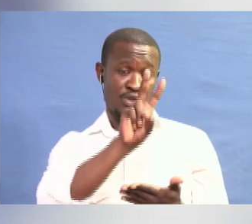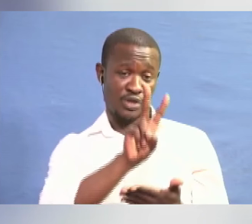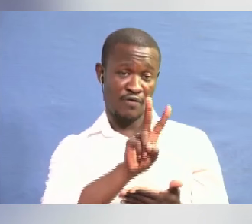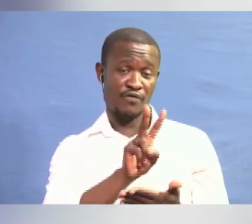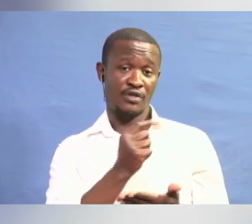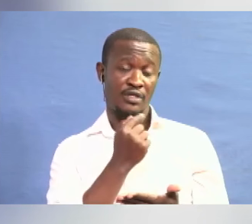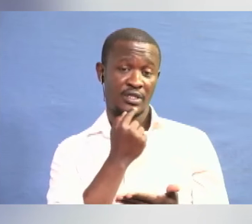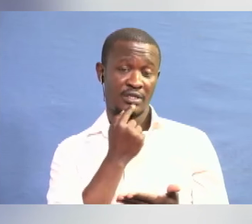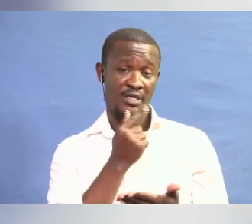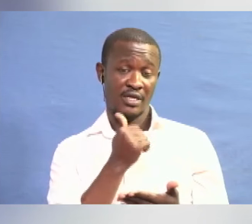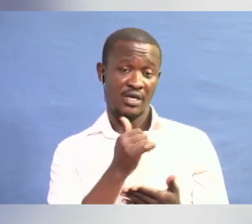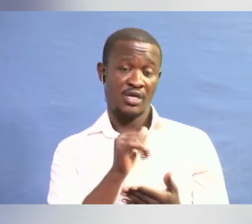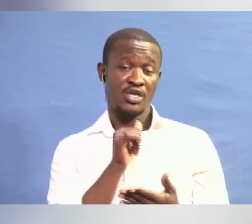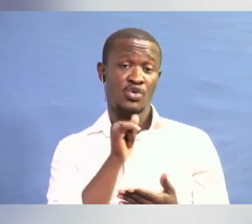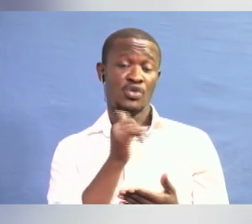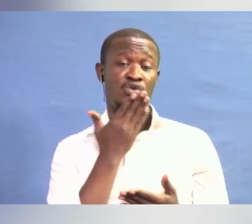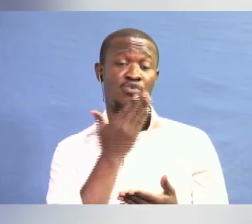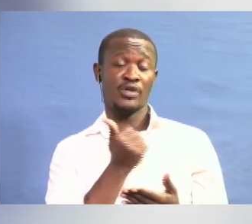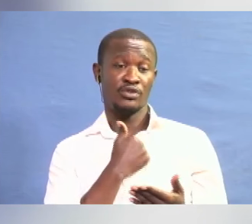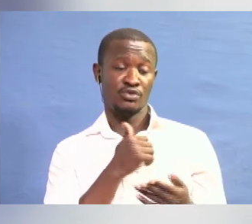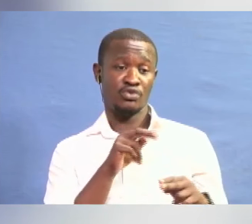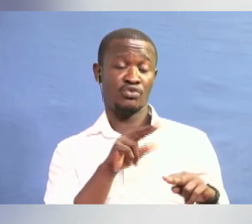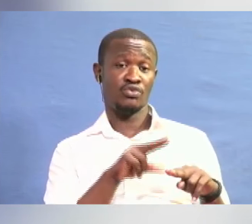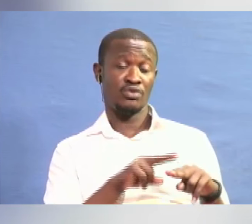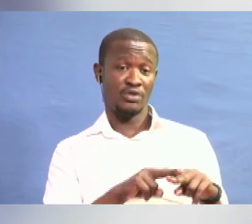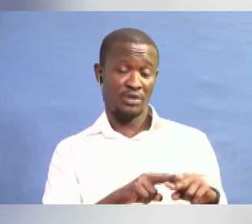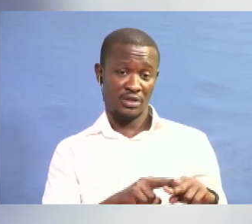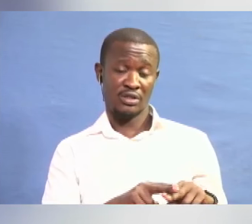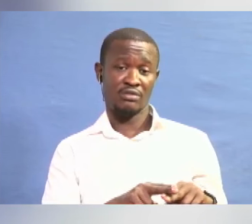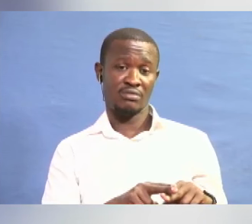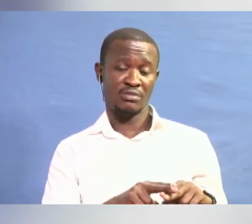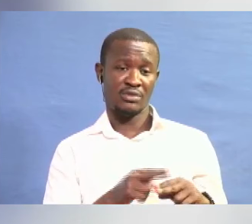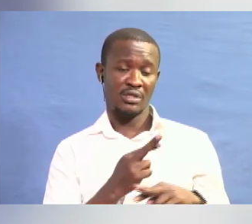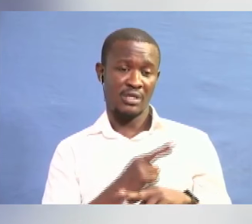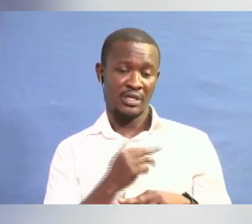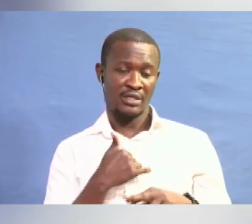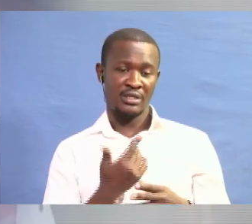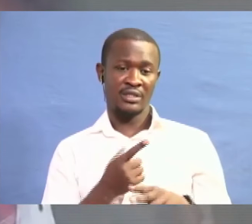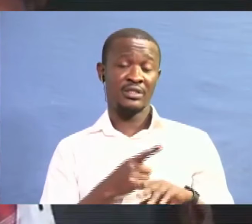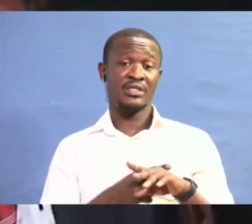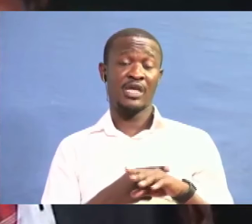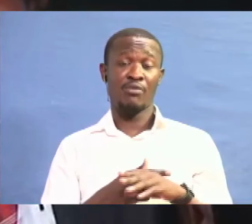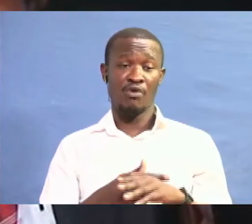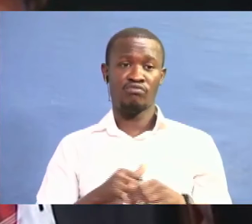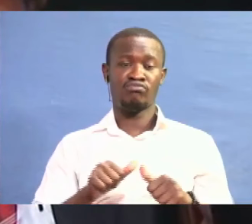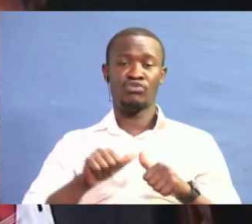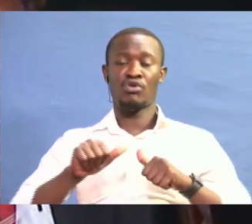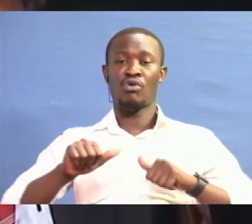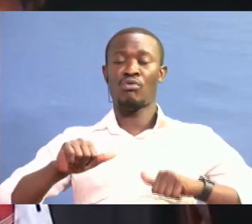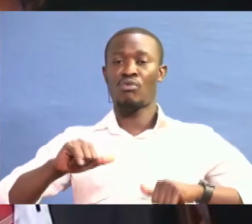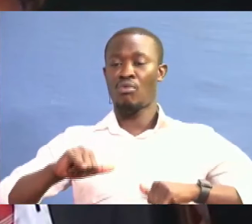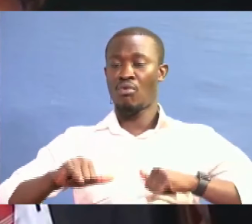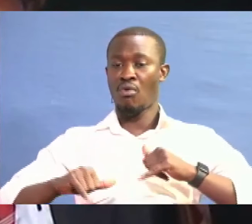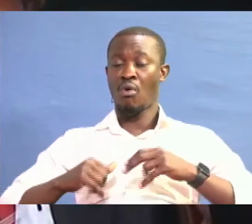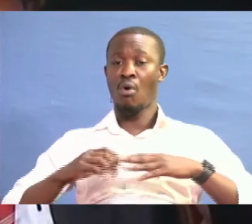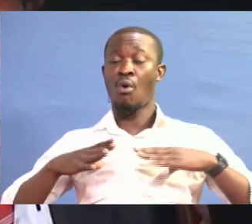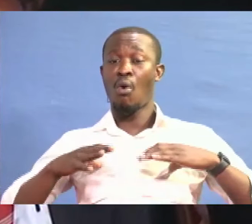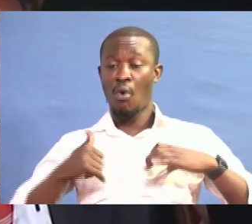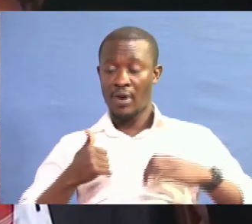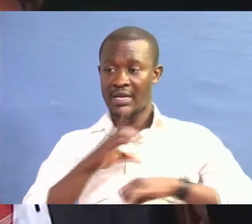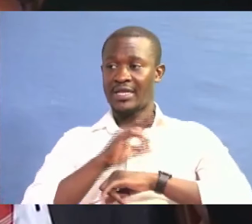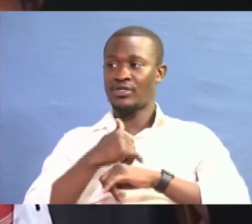that you didn't want to sit idle during your long holiday, so you wanted to look for somewhere